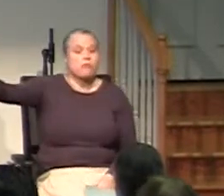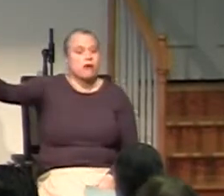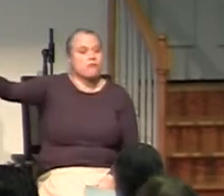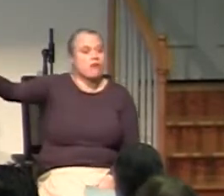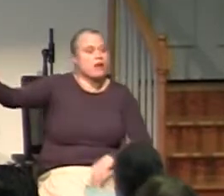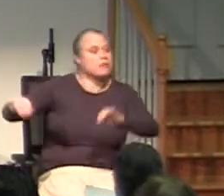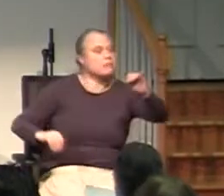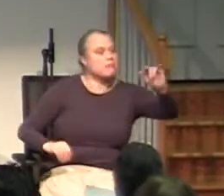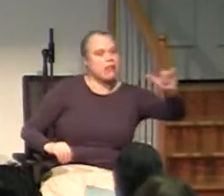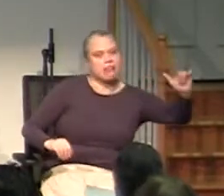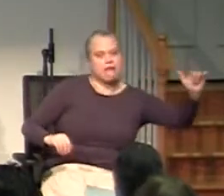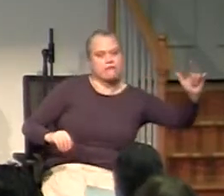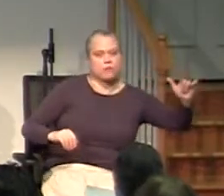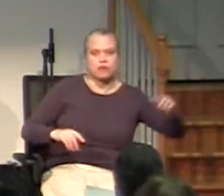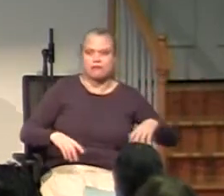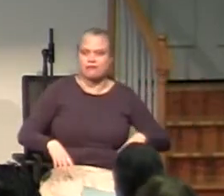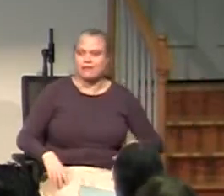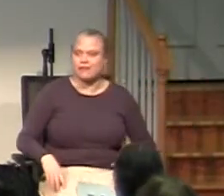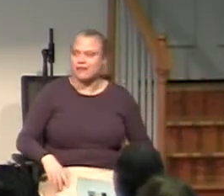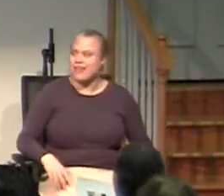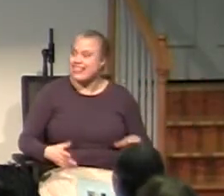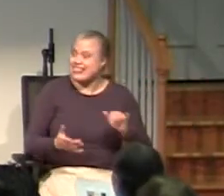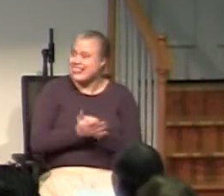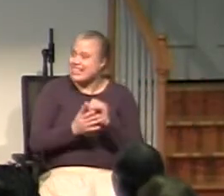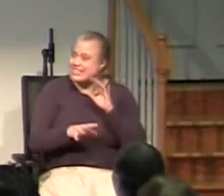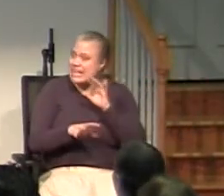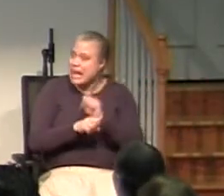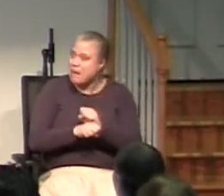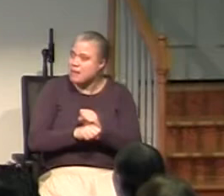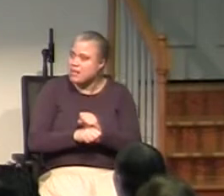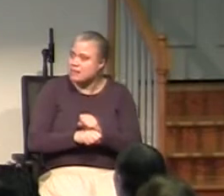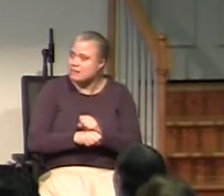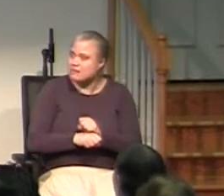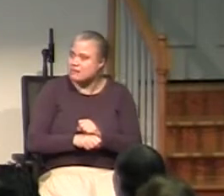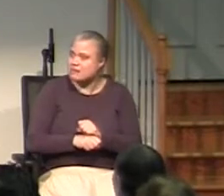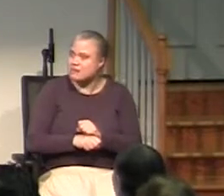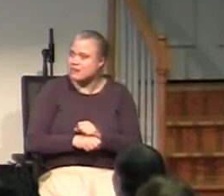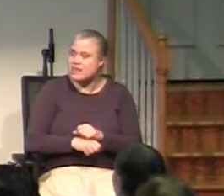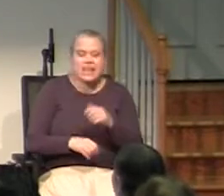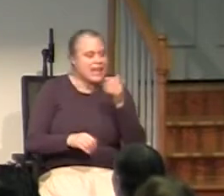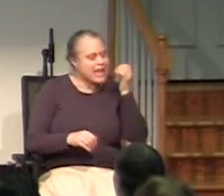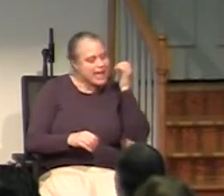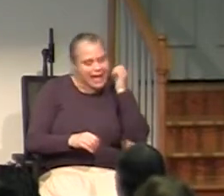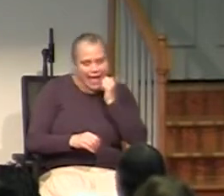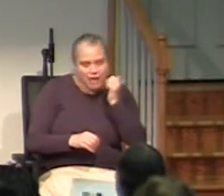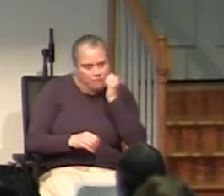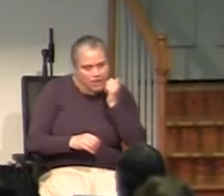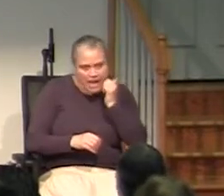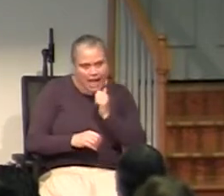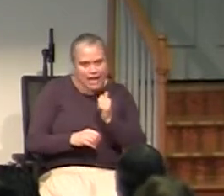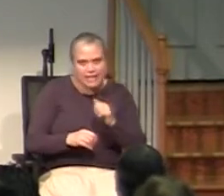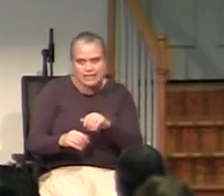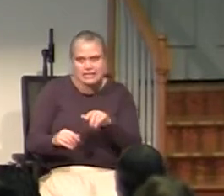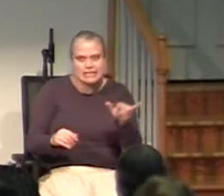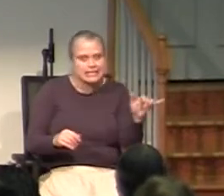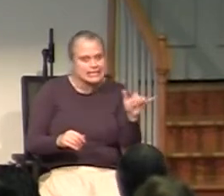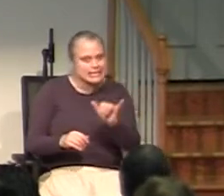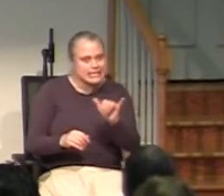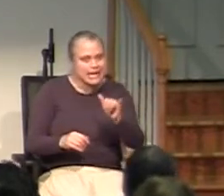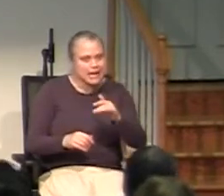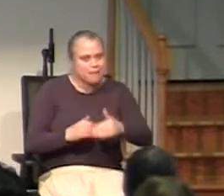Some left, some right. That's a habit. You do it unconsciously. You do it every day. That's